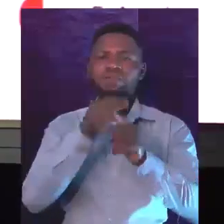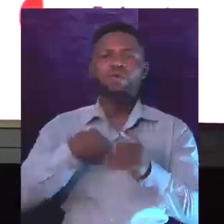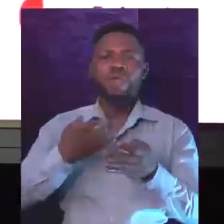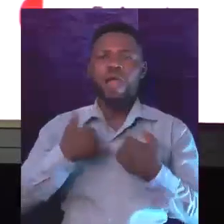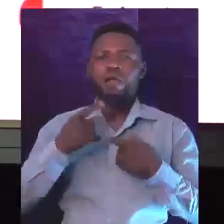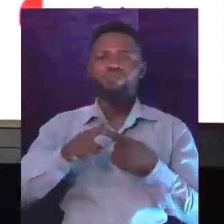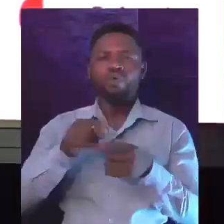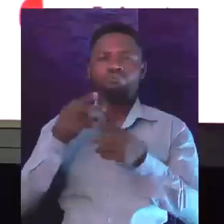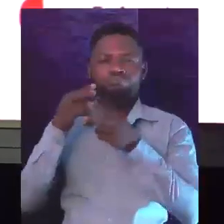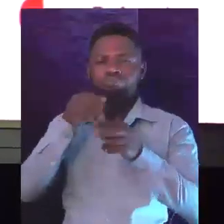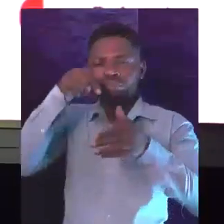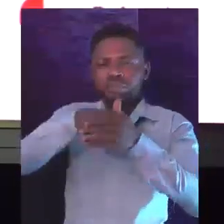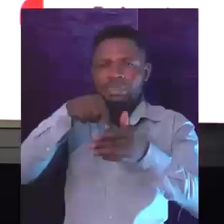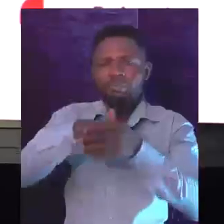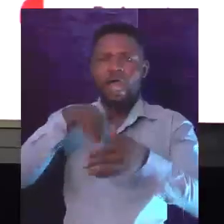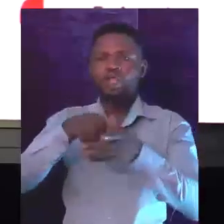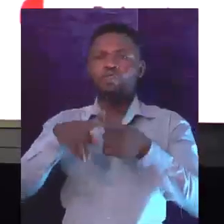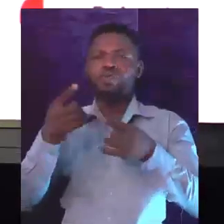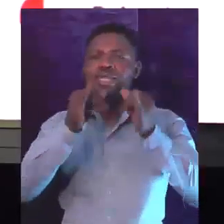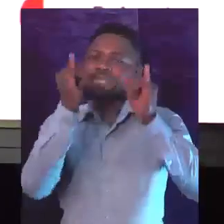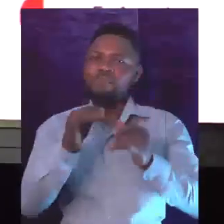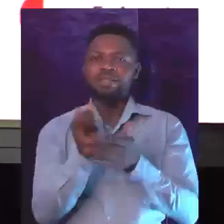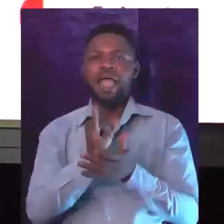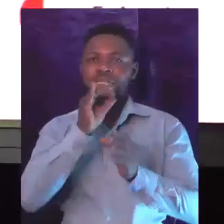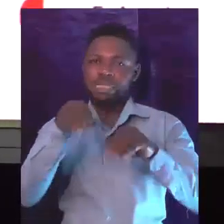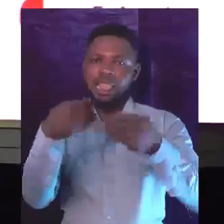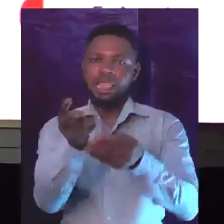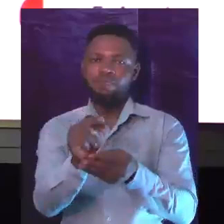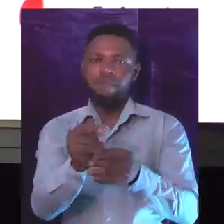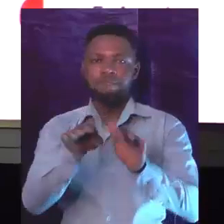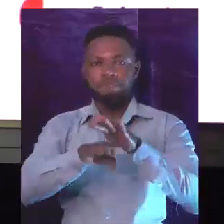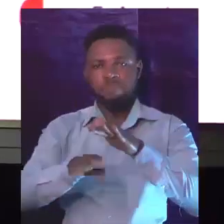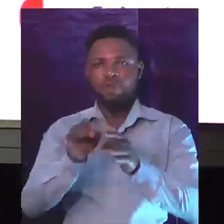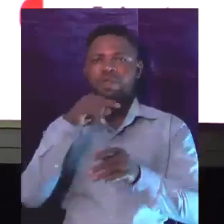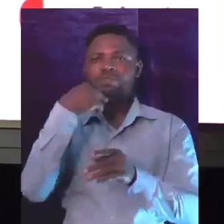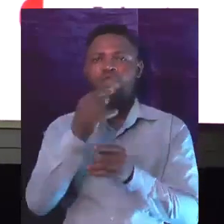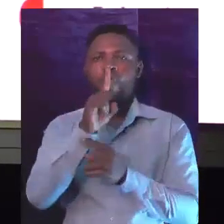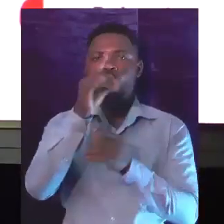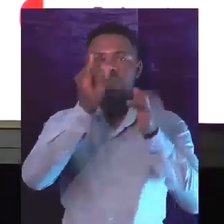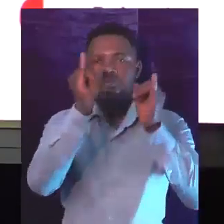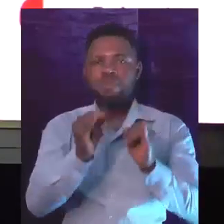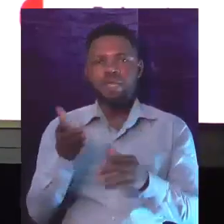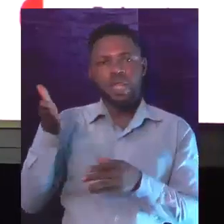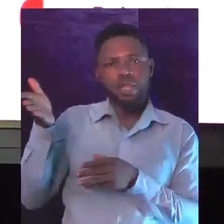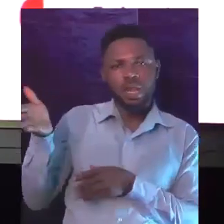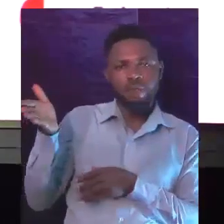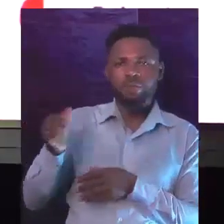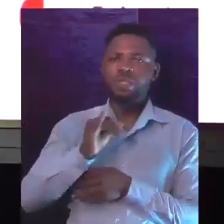we have to look deeper into the image that is given. Now, below it says, one image